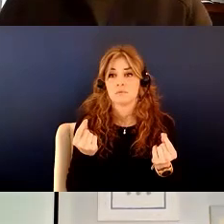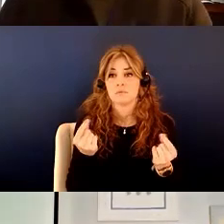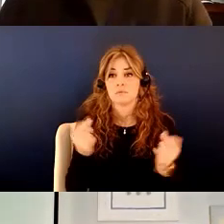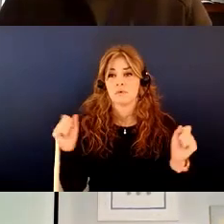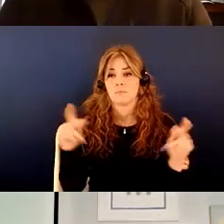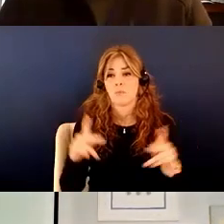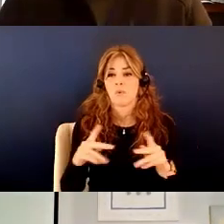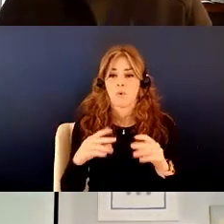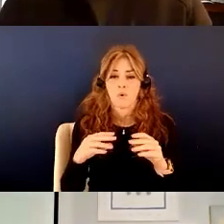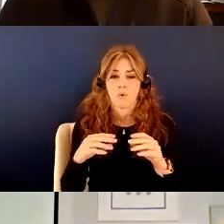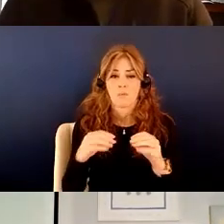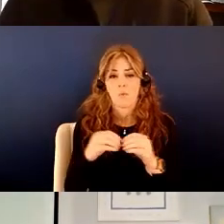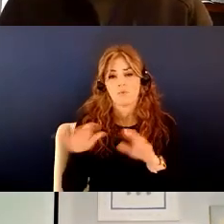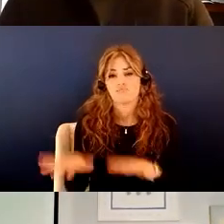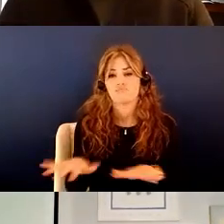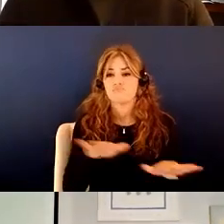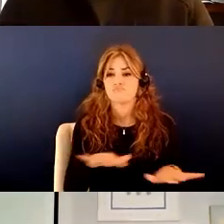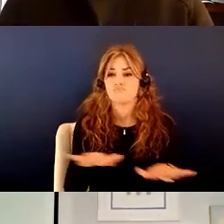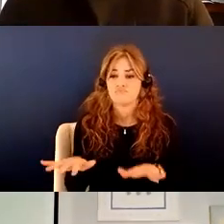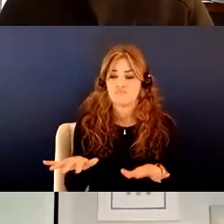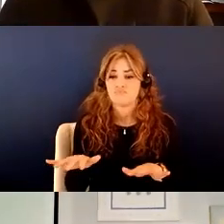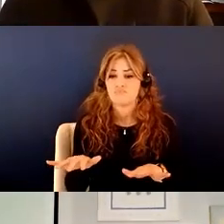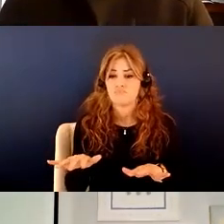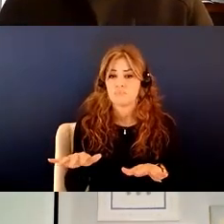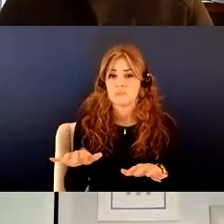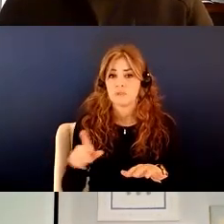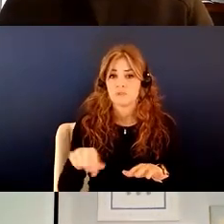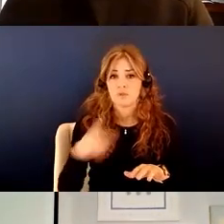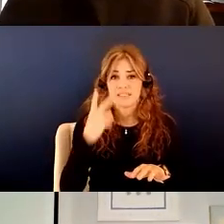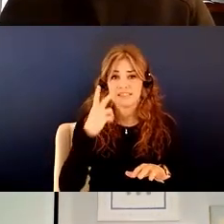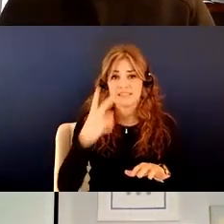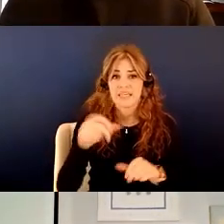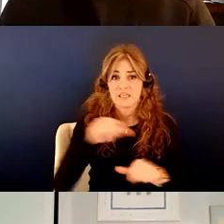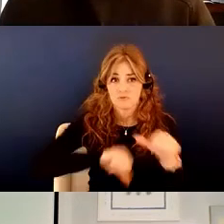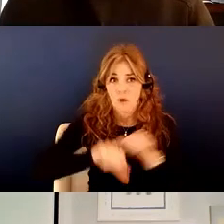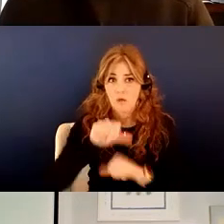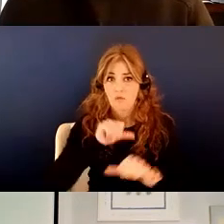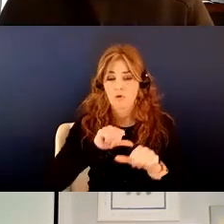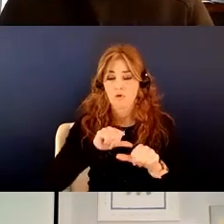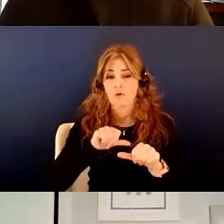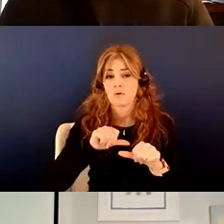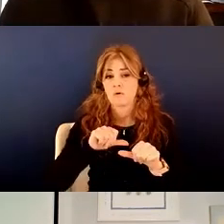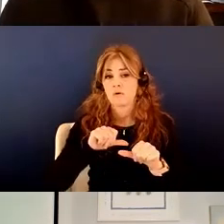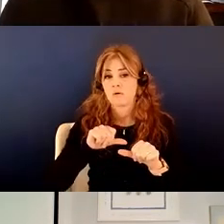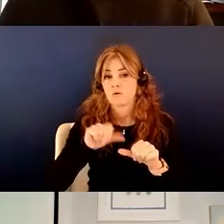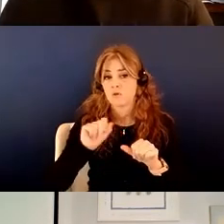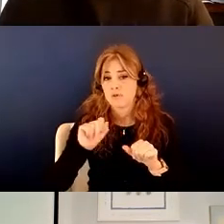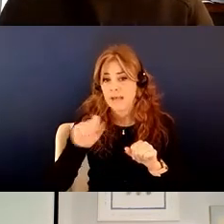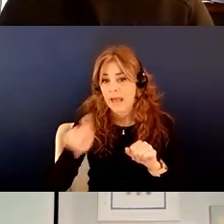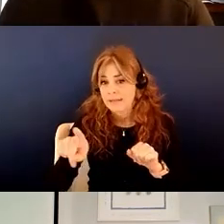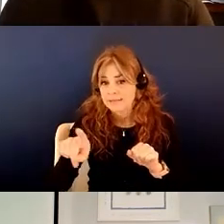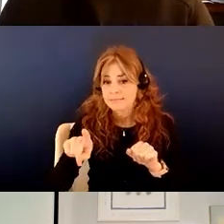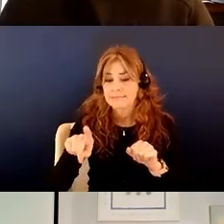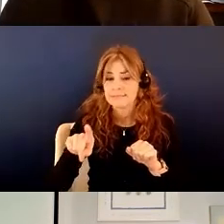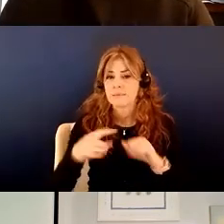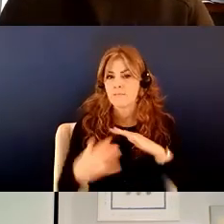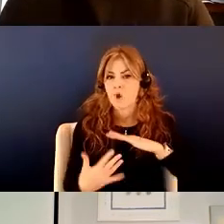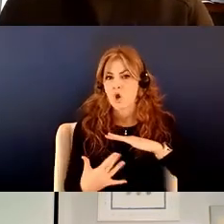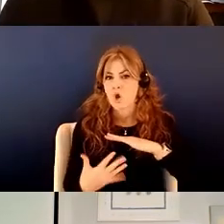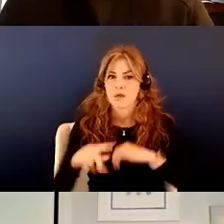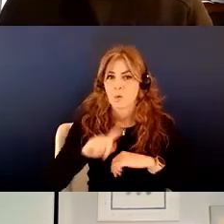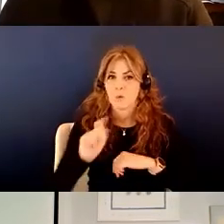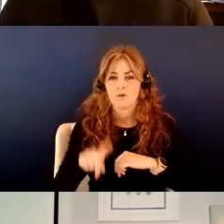informal discussion in a meeting mode where we'll all see you and you can see the instructors, and you can ask those burning questions in a